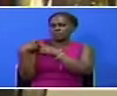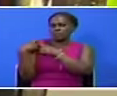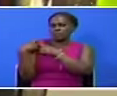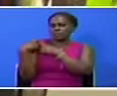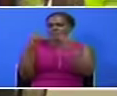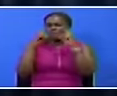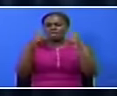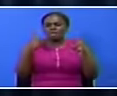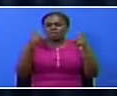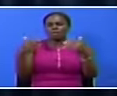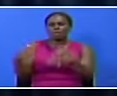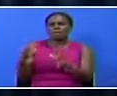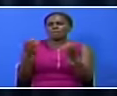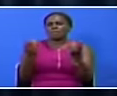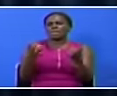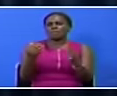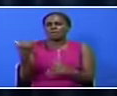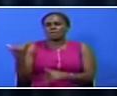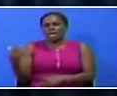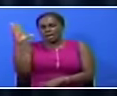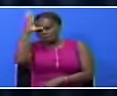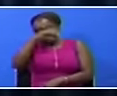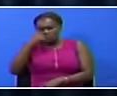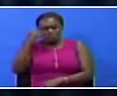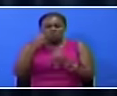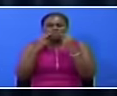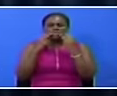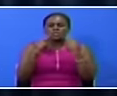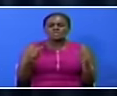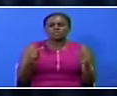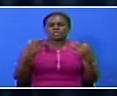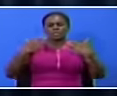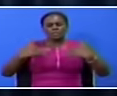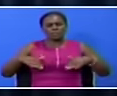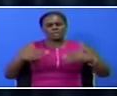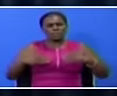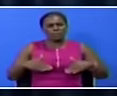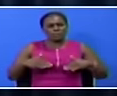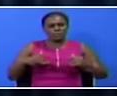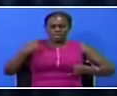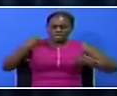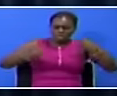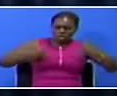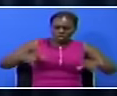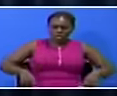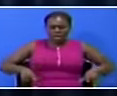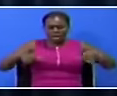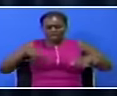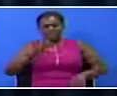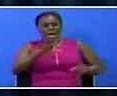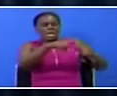evil losers. So many young, beautiful, innocent people living and enjoying their lives